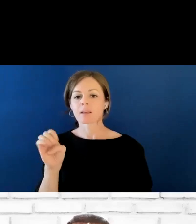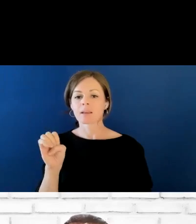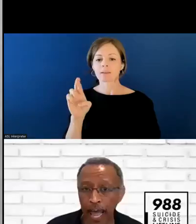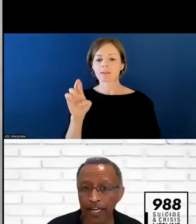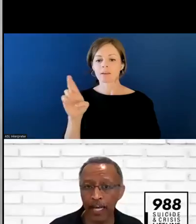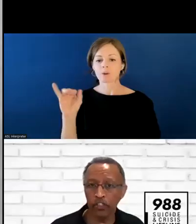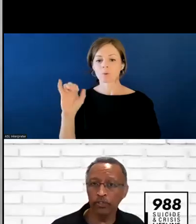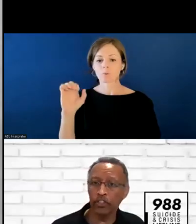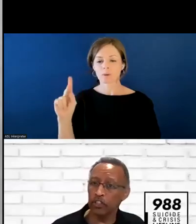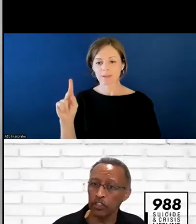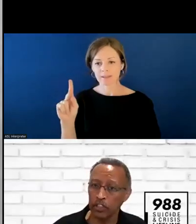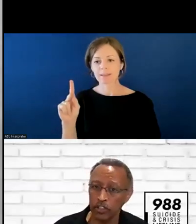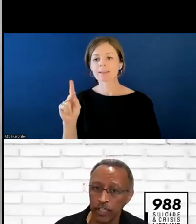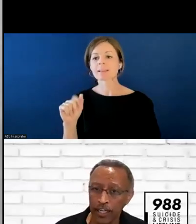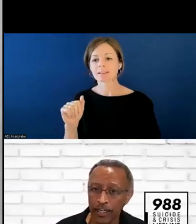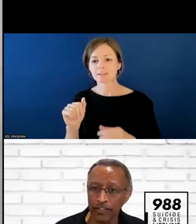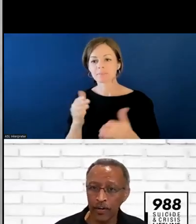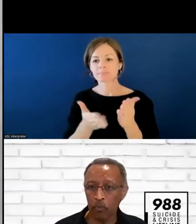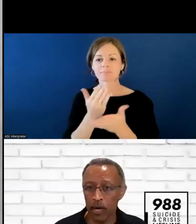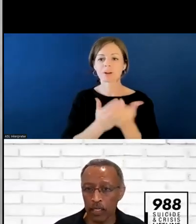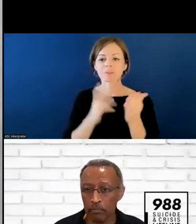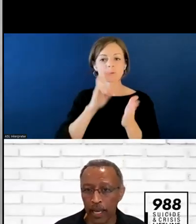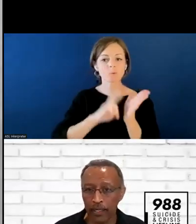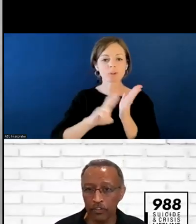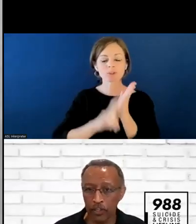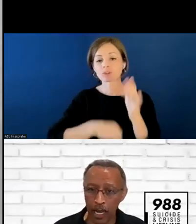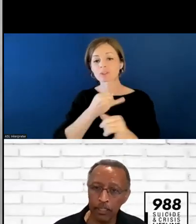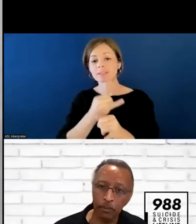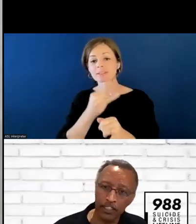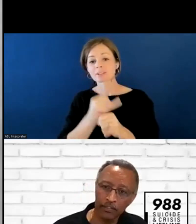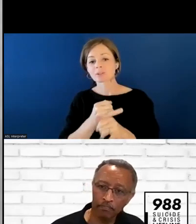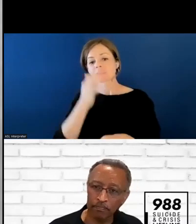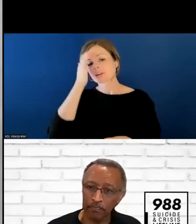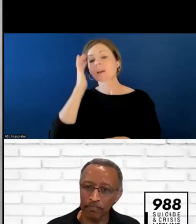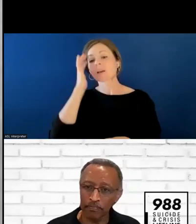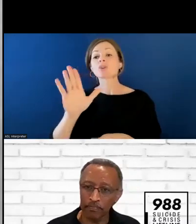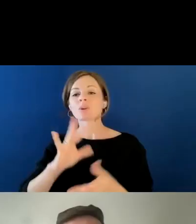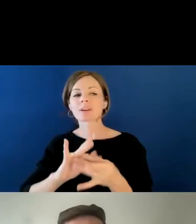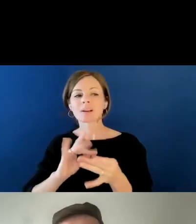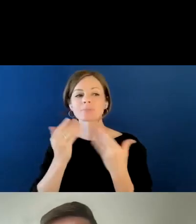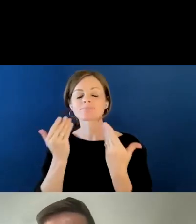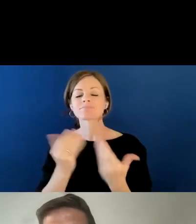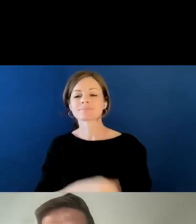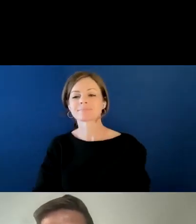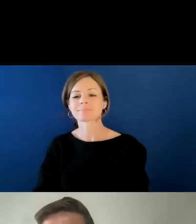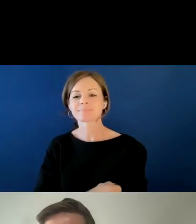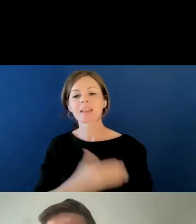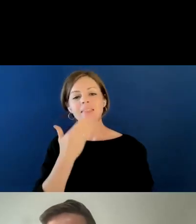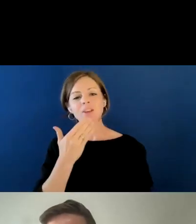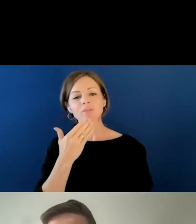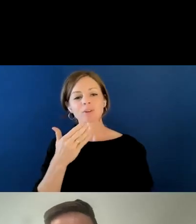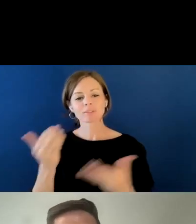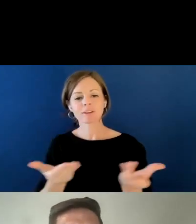Managing Director of the Ad Council Research Institute. And Derek, welcome, and your comments, please. Thank you so much for having me. And